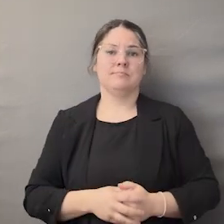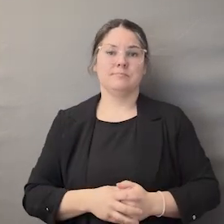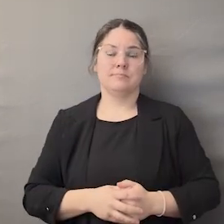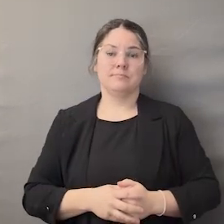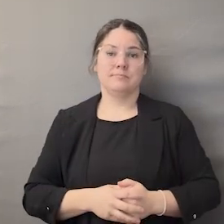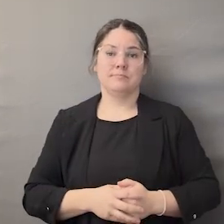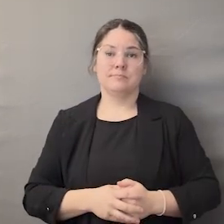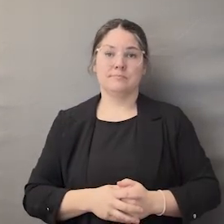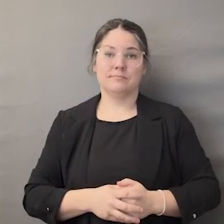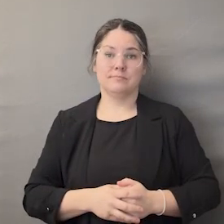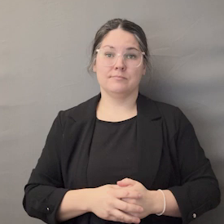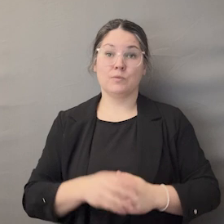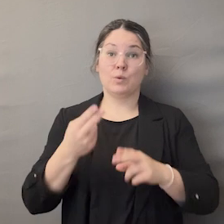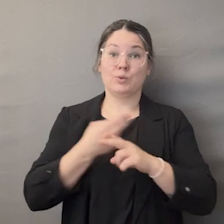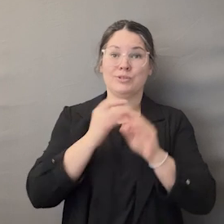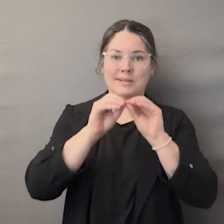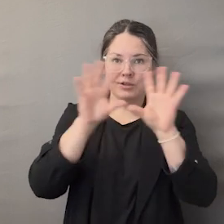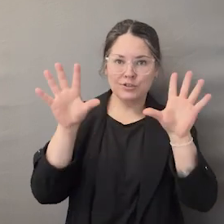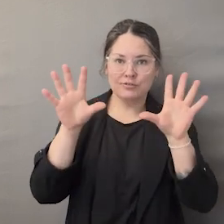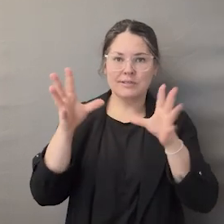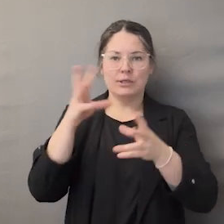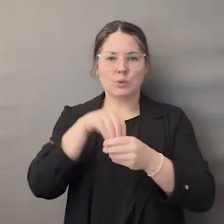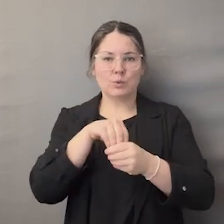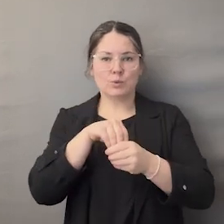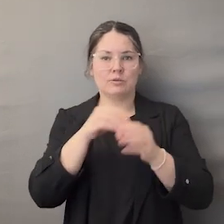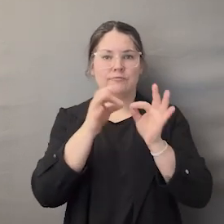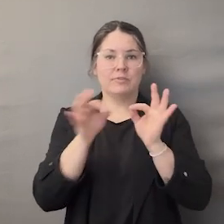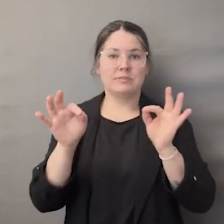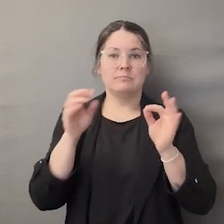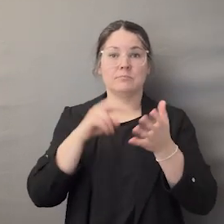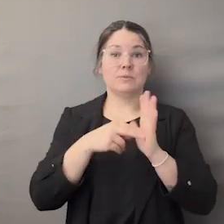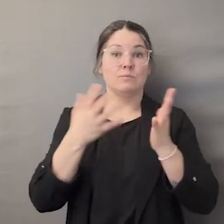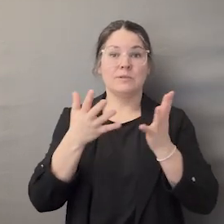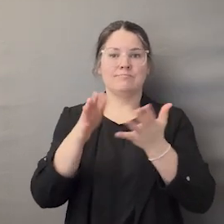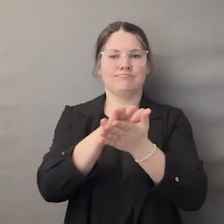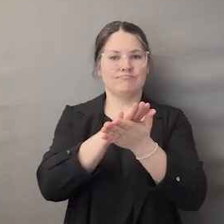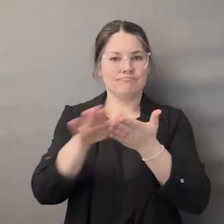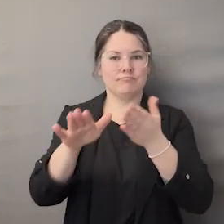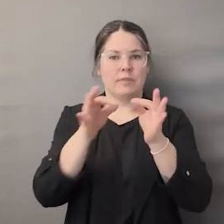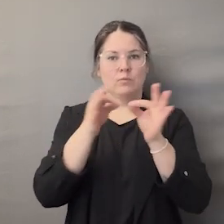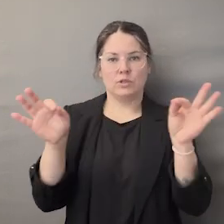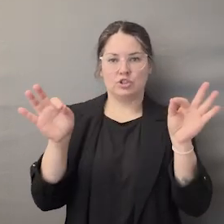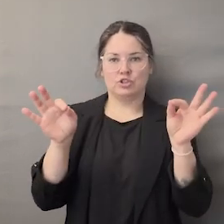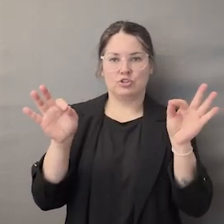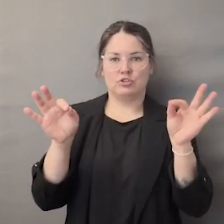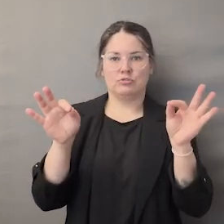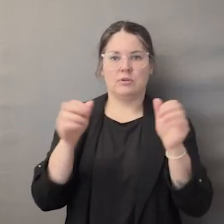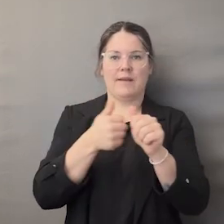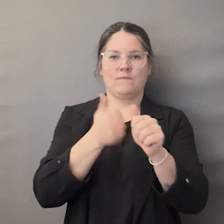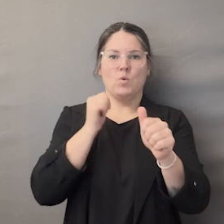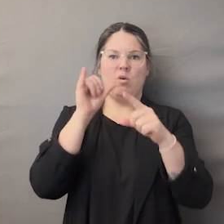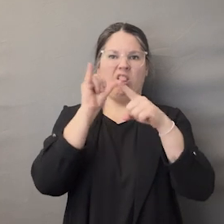Using clear and inclusive language, this really means writing in plain, concise language and avoiding jargon or